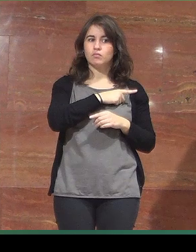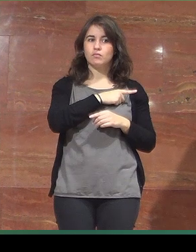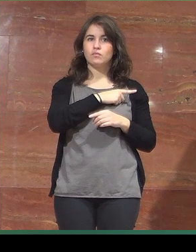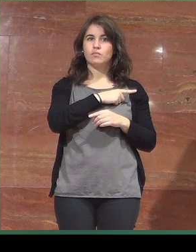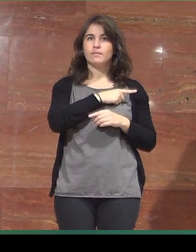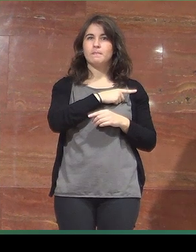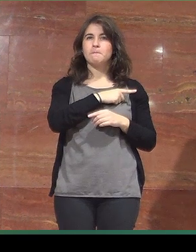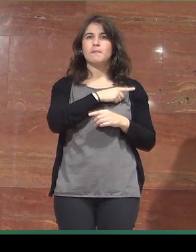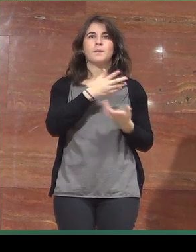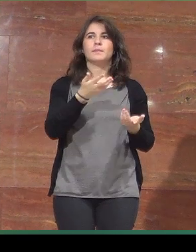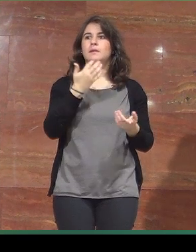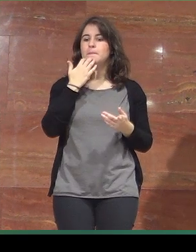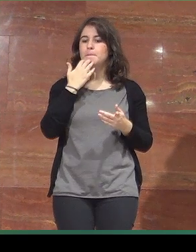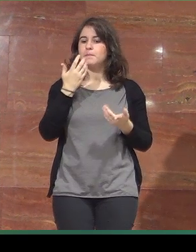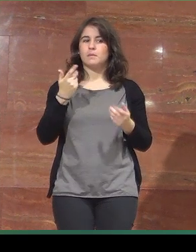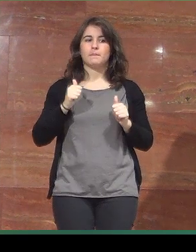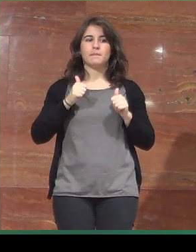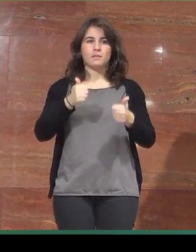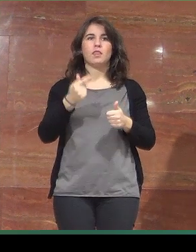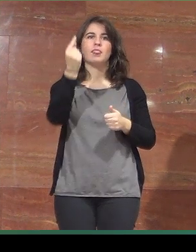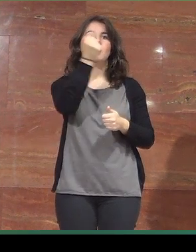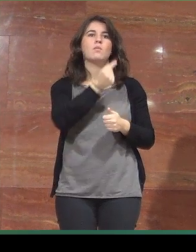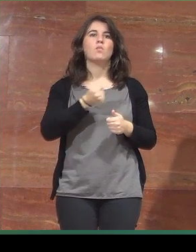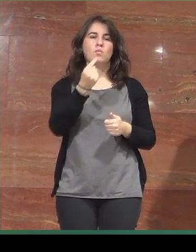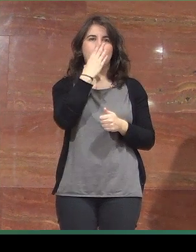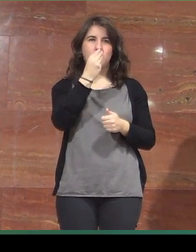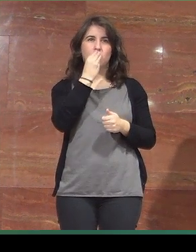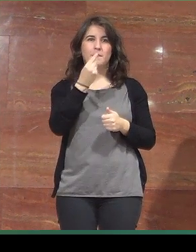all, I think it's very different in context.